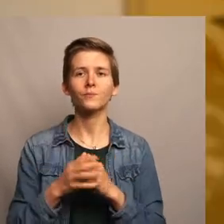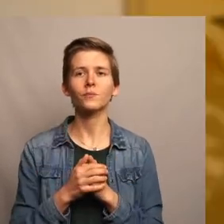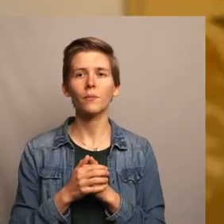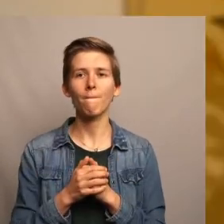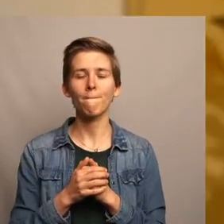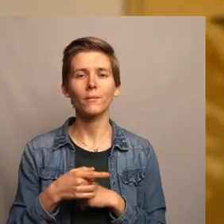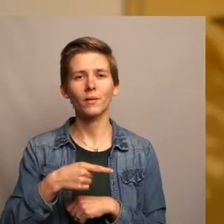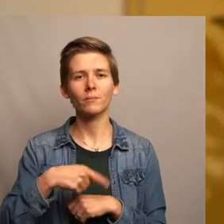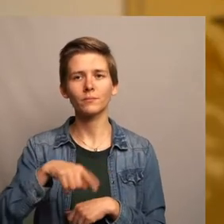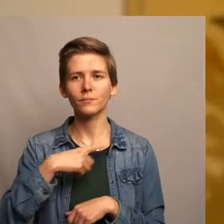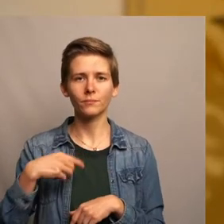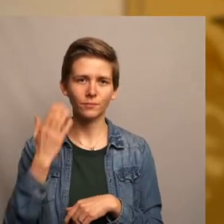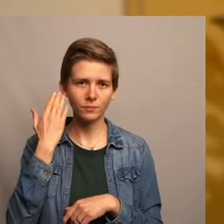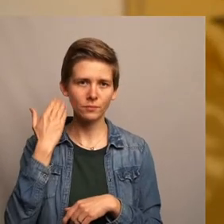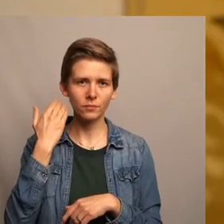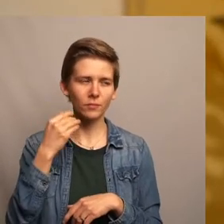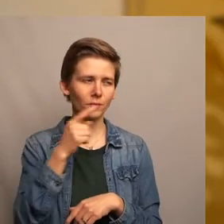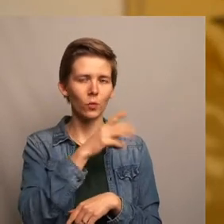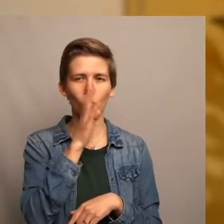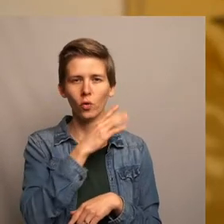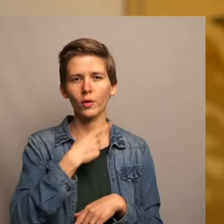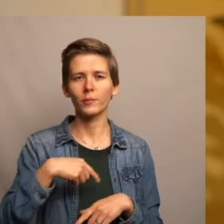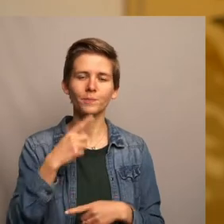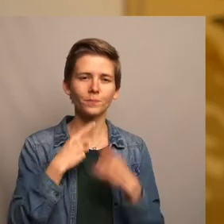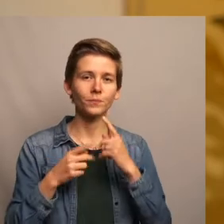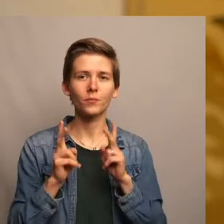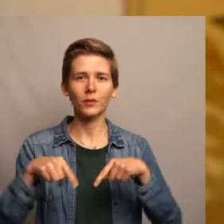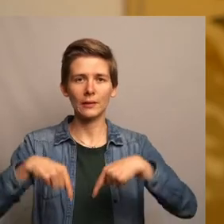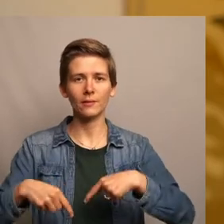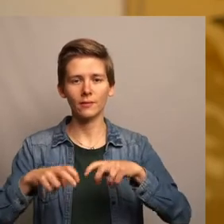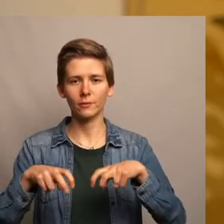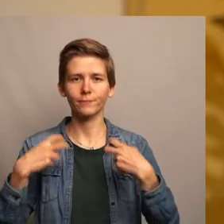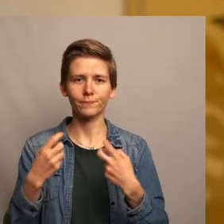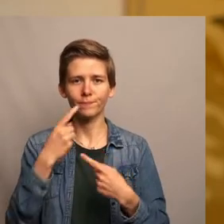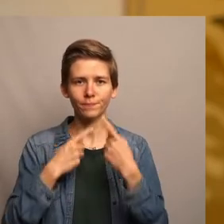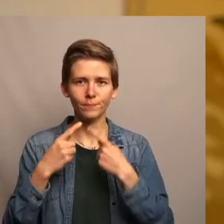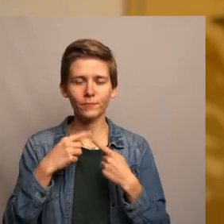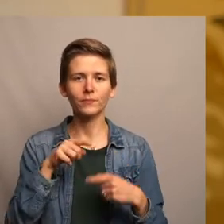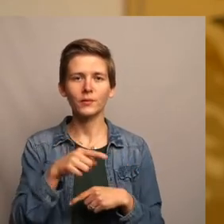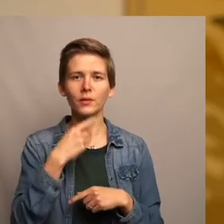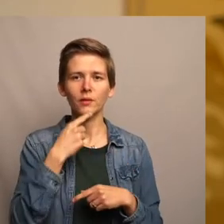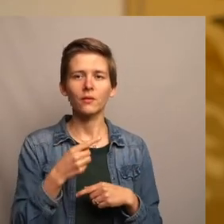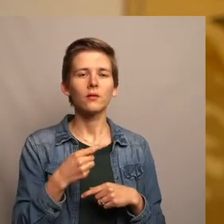spoke previously outside, but also here in the discussion, you mentioned so many times the language.